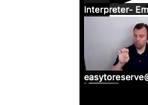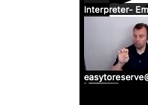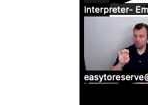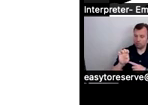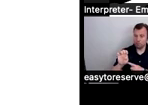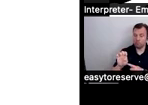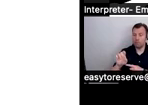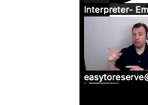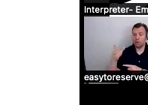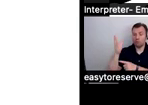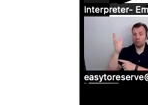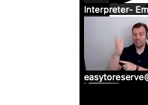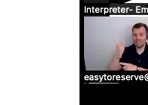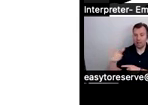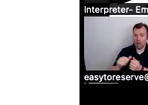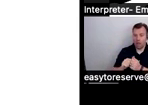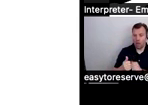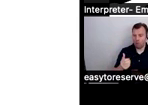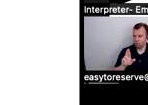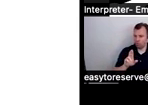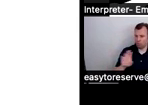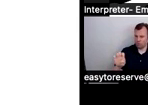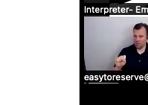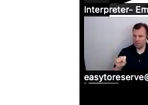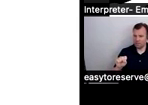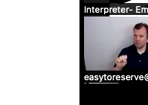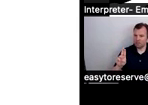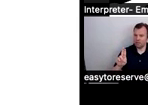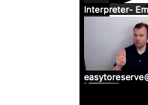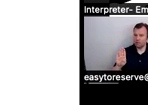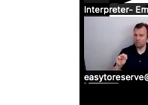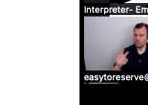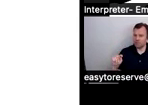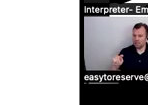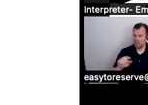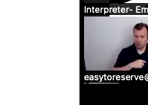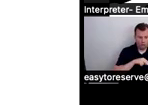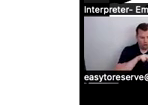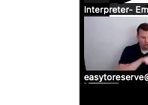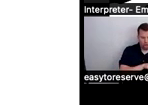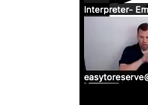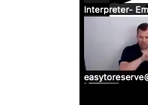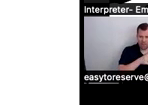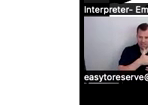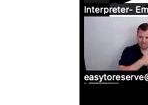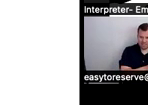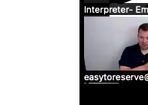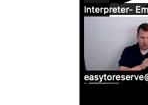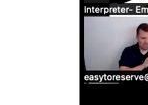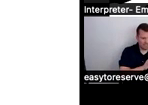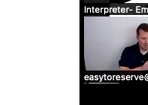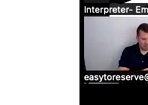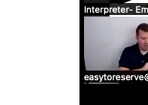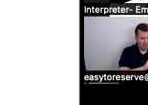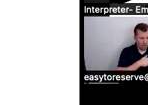on our YouTube channel is about resubmission process. How do you look at that summary statement, and what things to think about for resubmission? And I